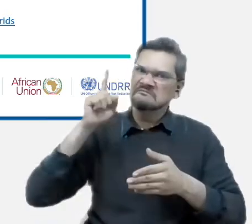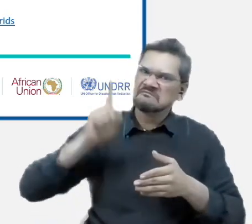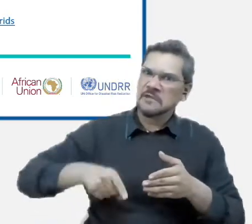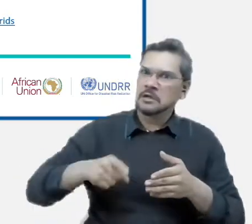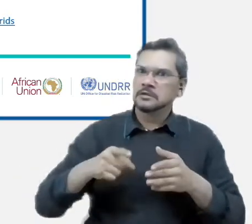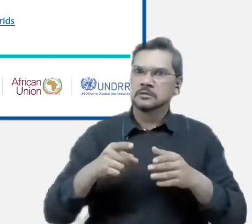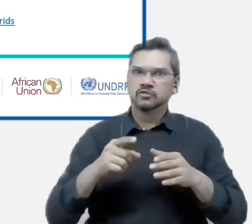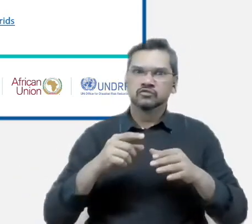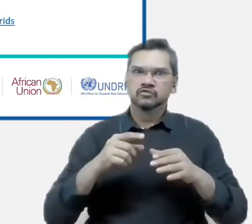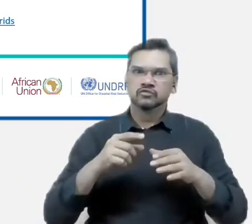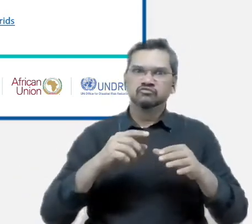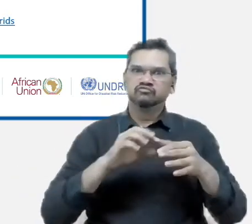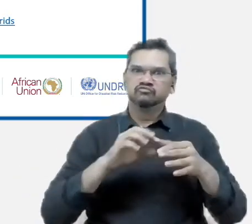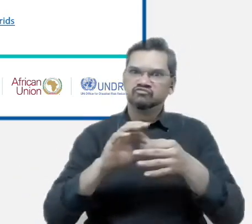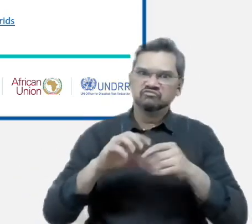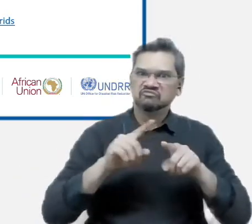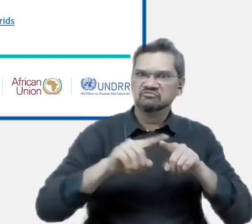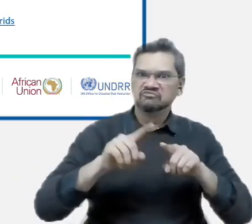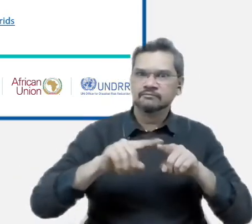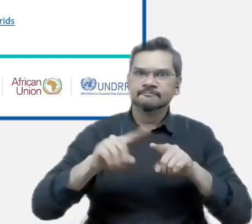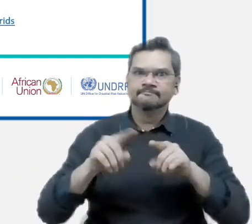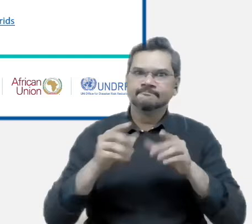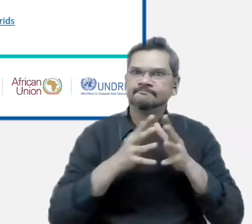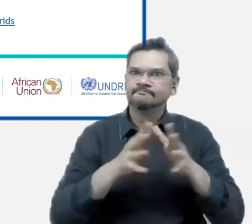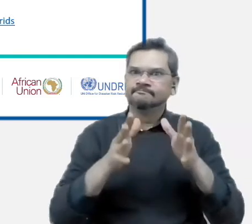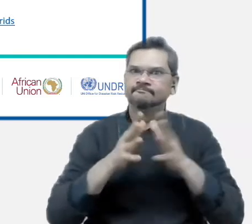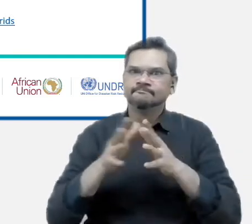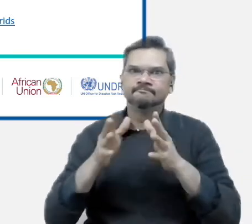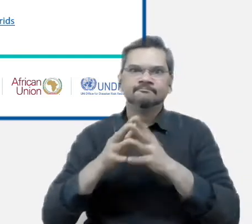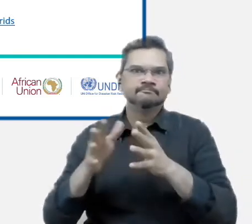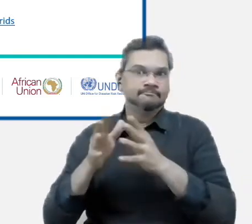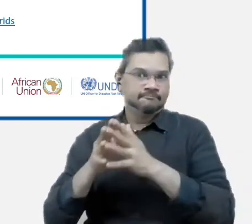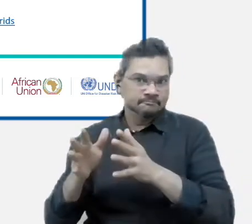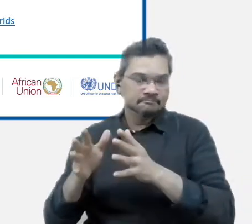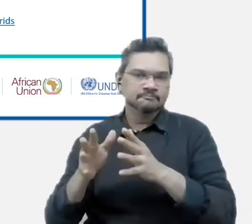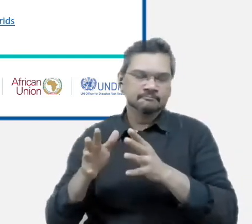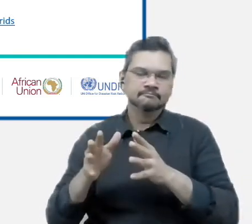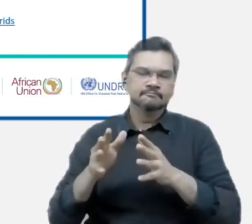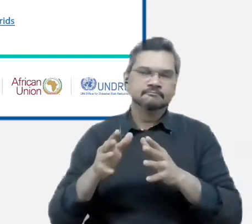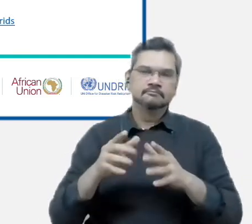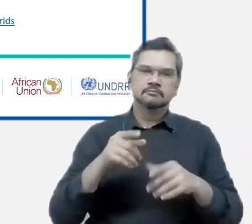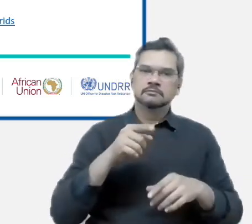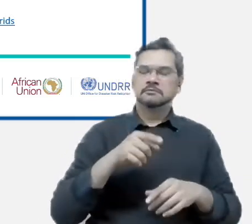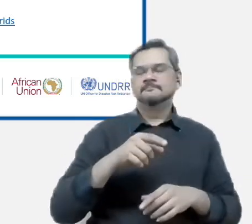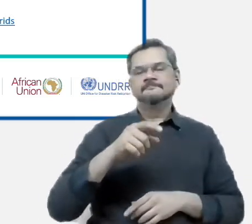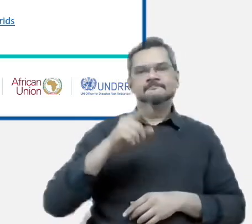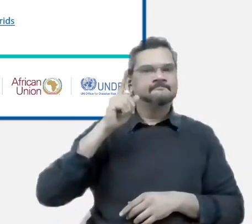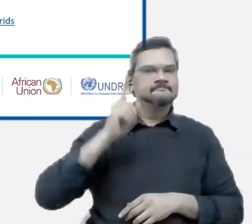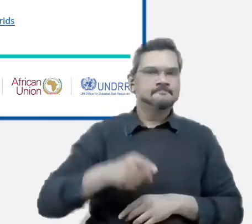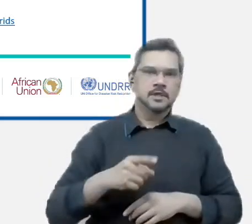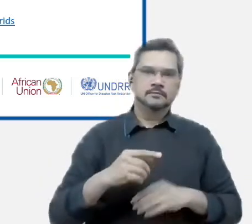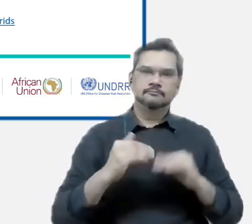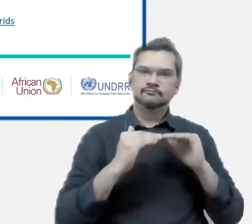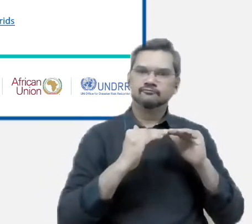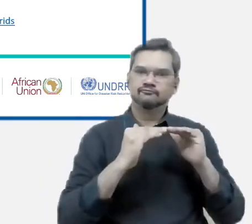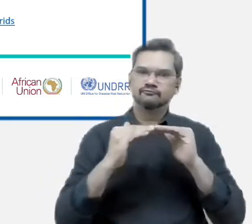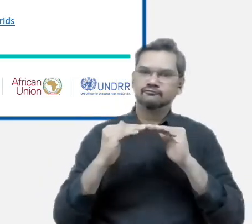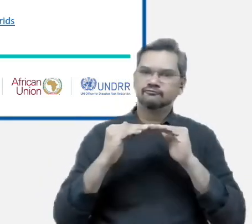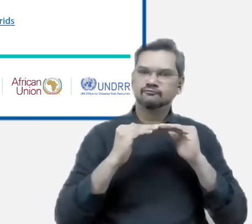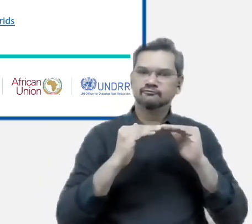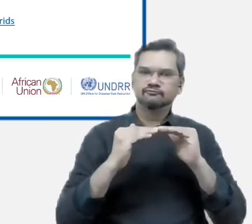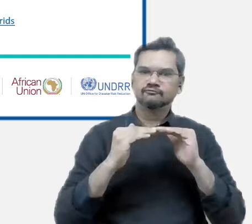protect sensitive data. So we have to have standards to ensure that data that would affect someone's individual life, that